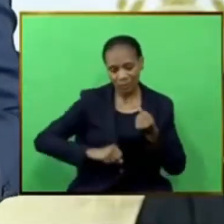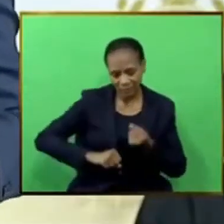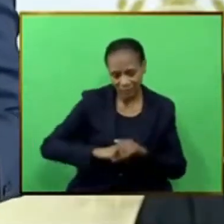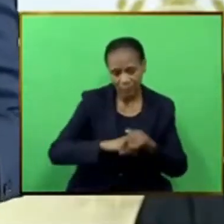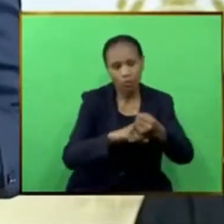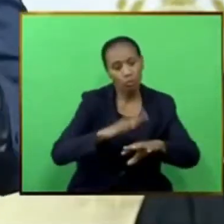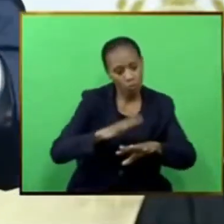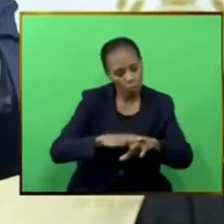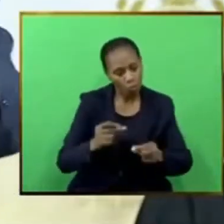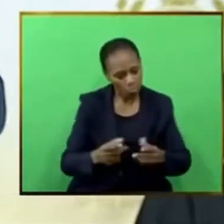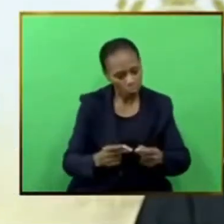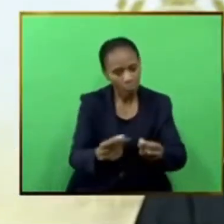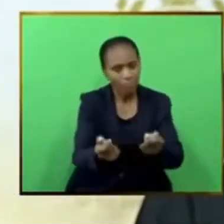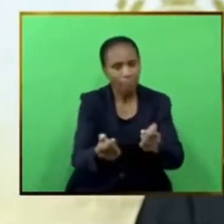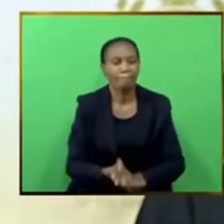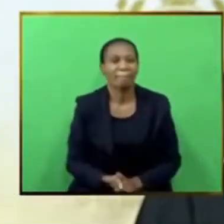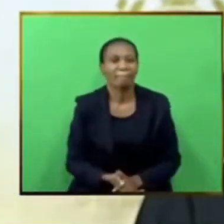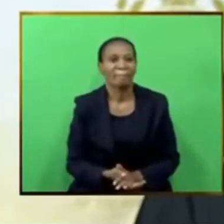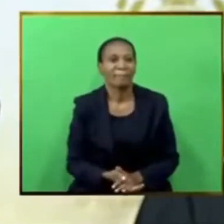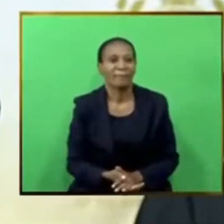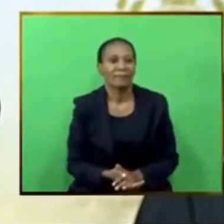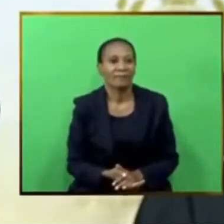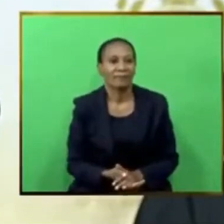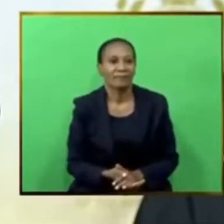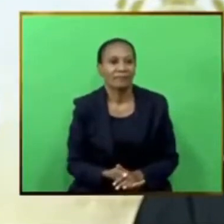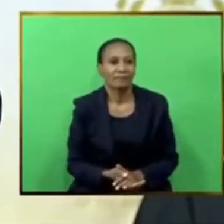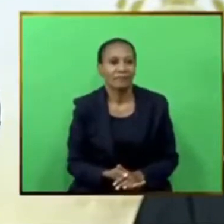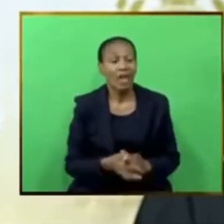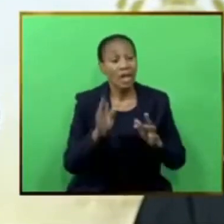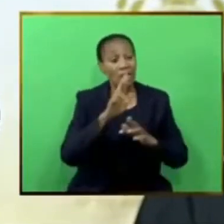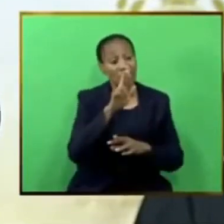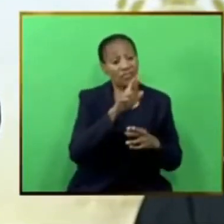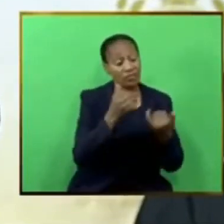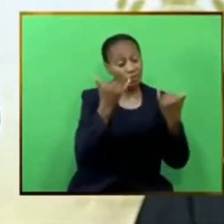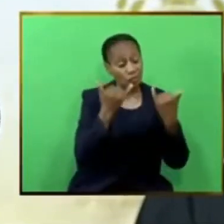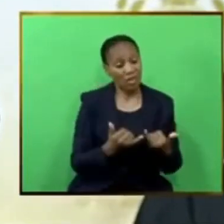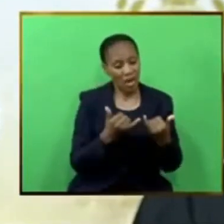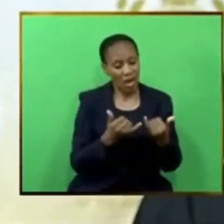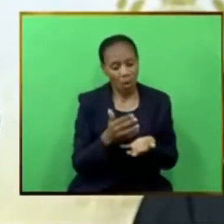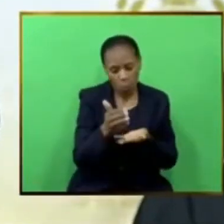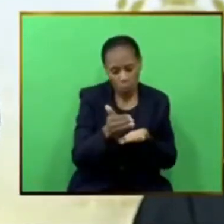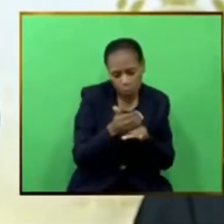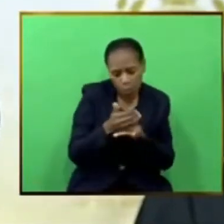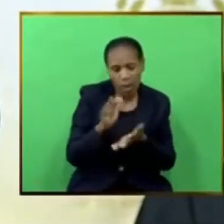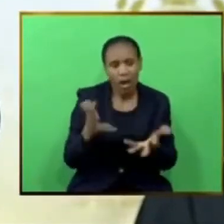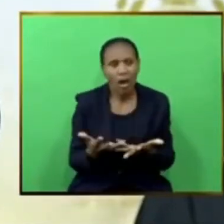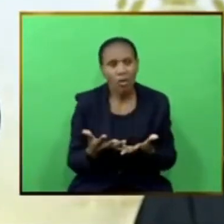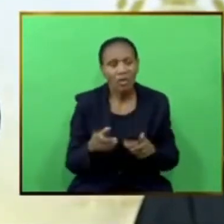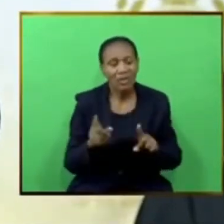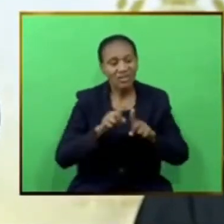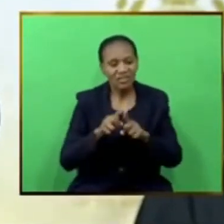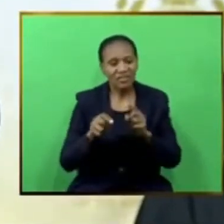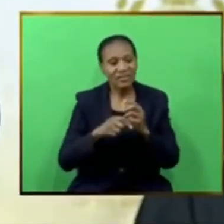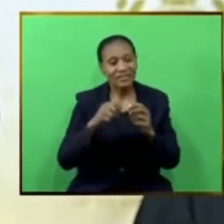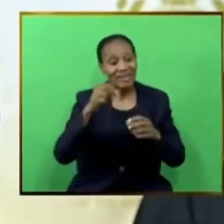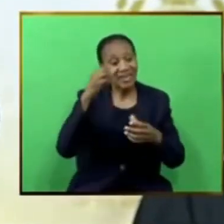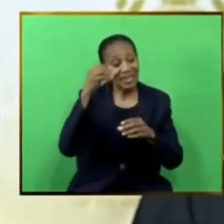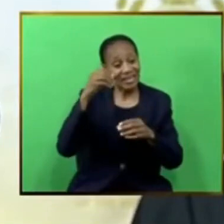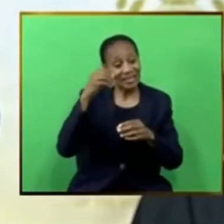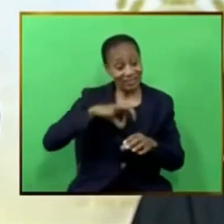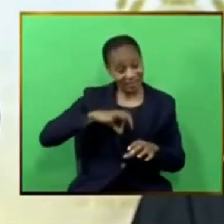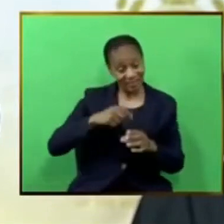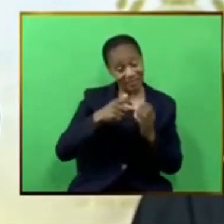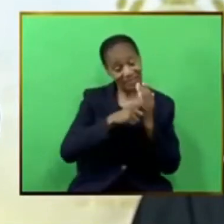debt stabilization. Revenue is mostly raised through personal income tax, but not